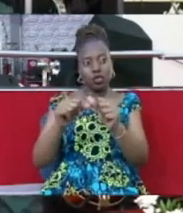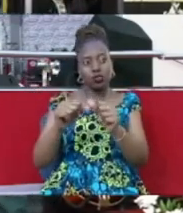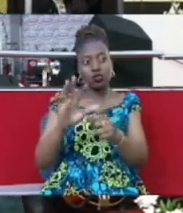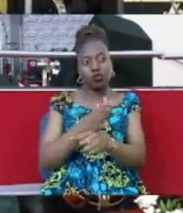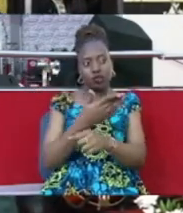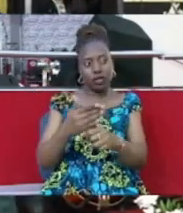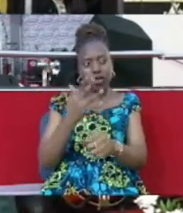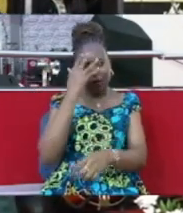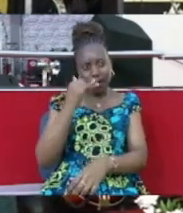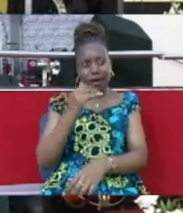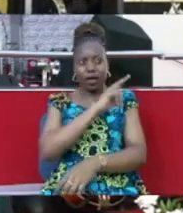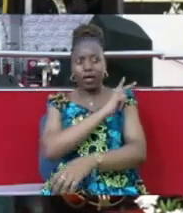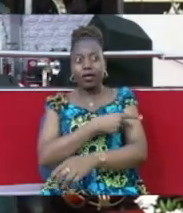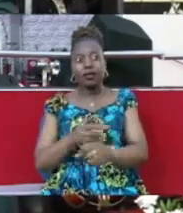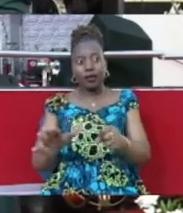power.